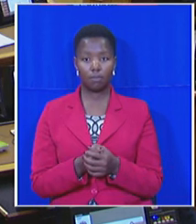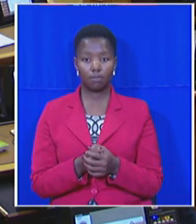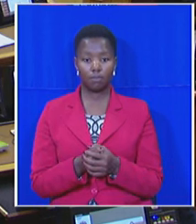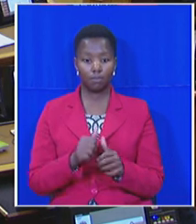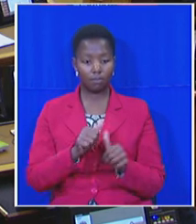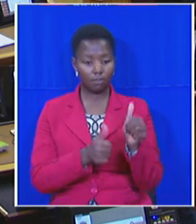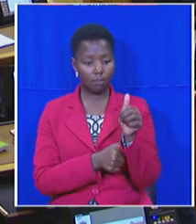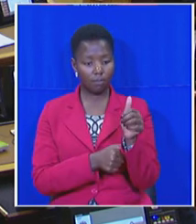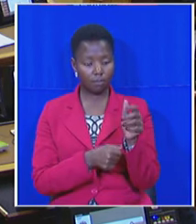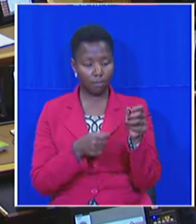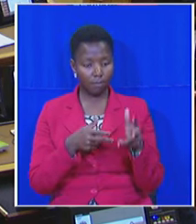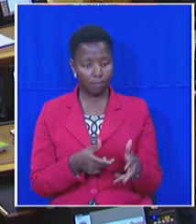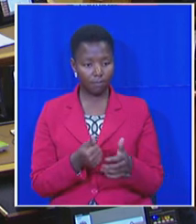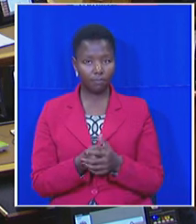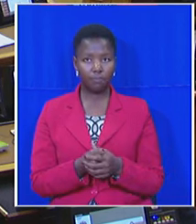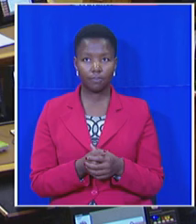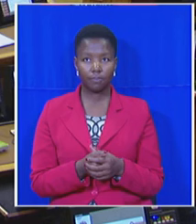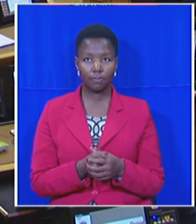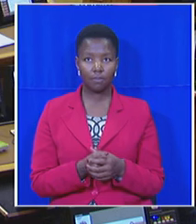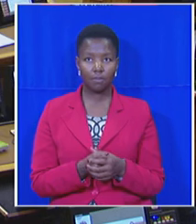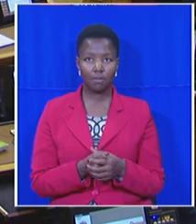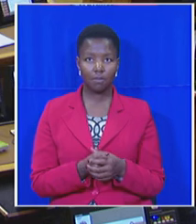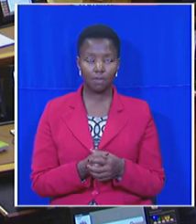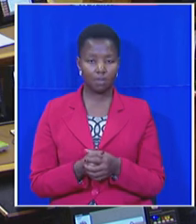Deputy Speaker. Order, honorable members, order.